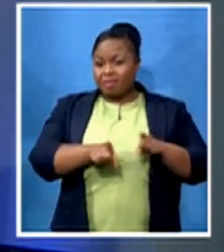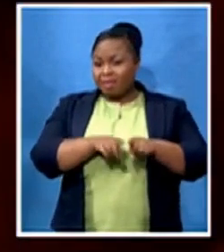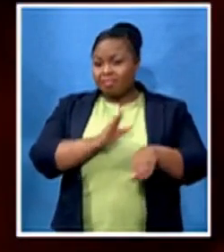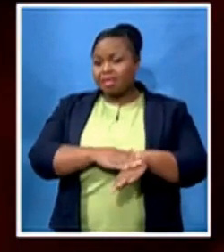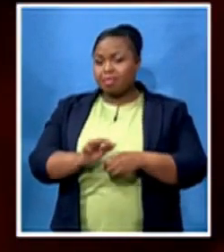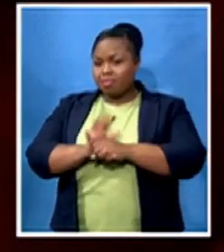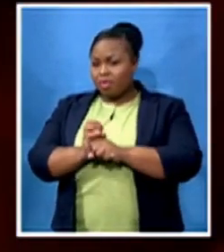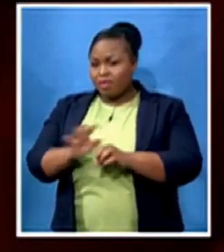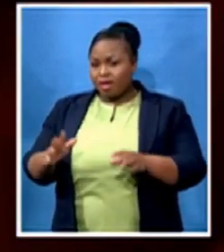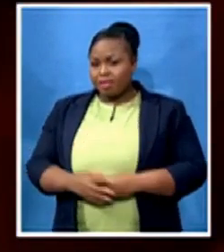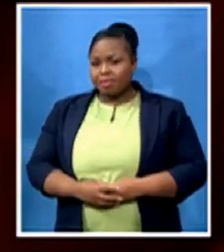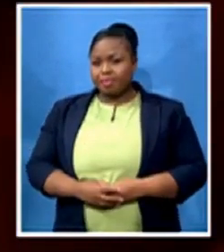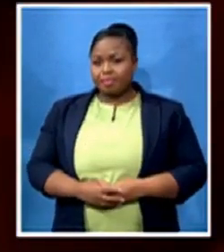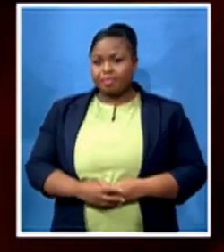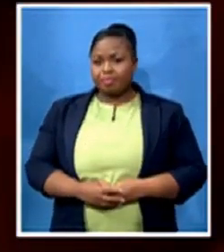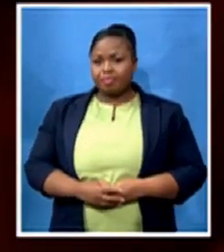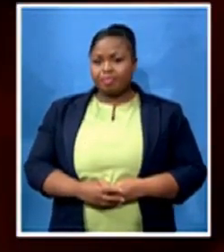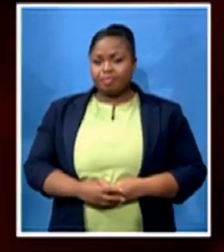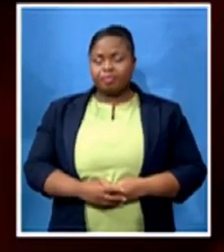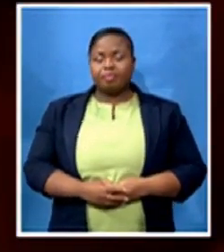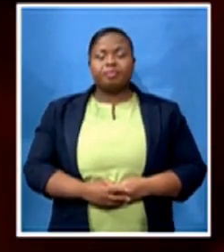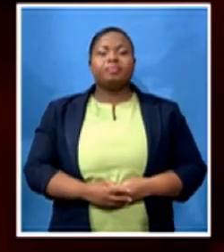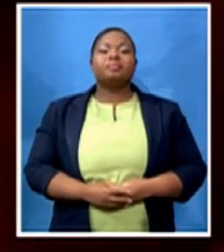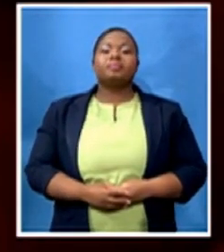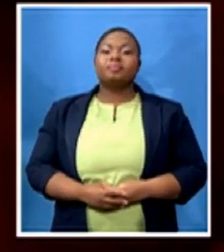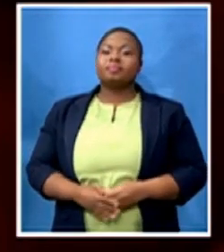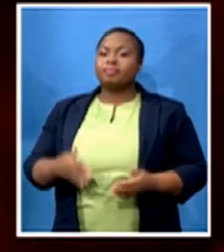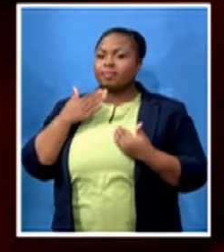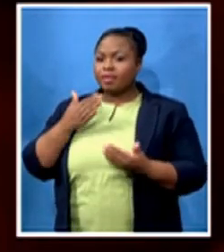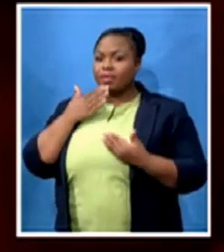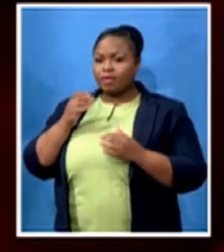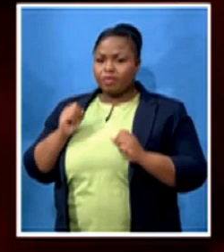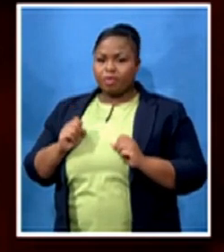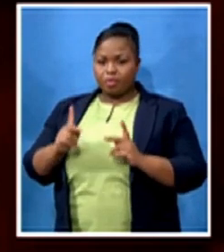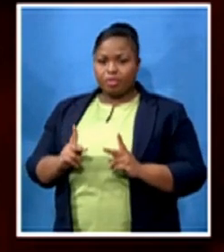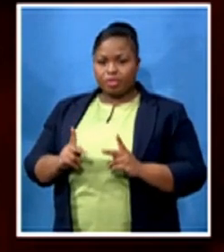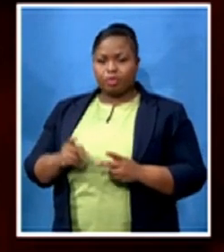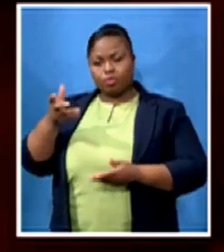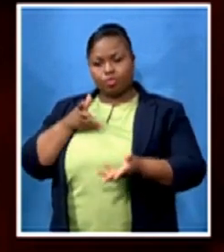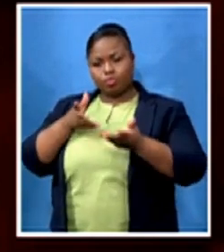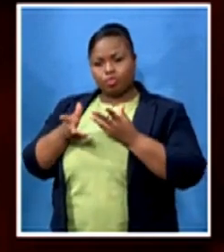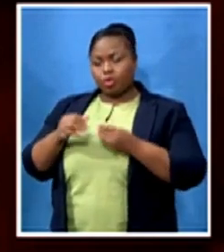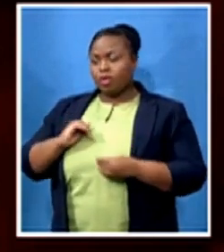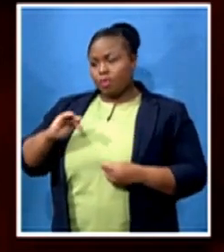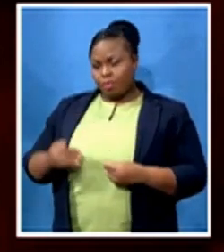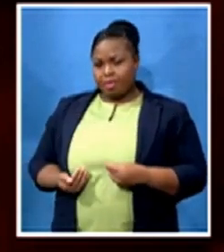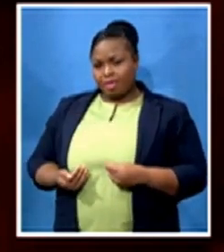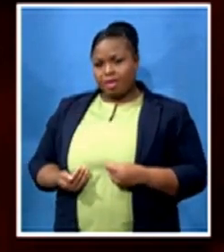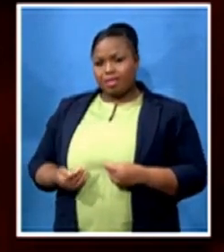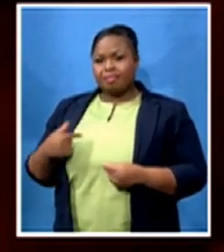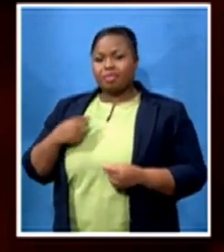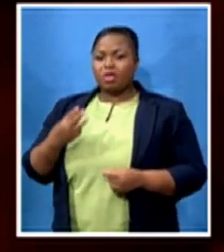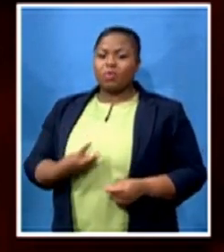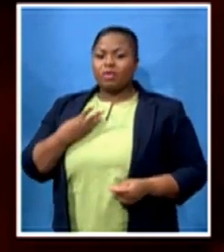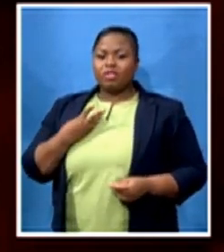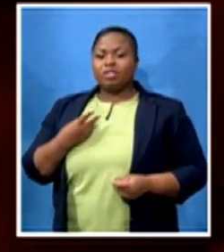Thank you very much for giving me the opportunity to engage with the women, and I want to wish all the women for